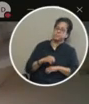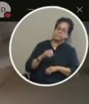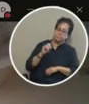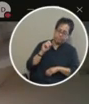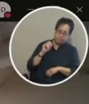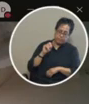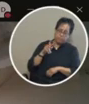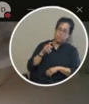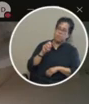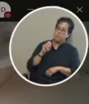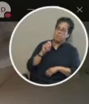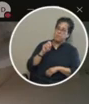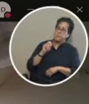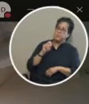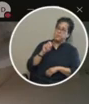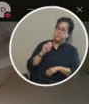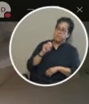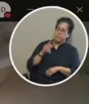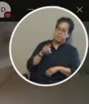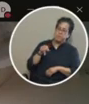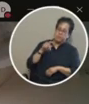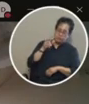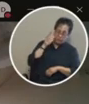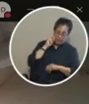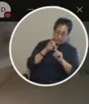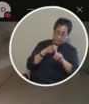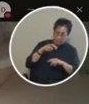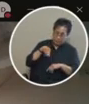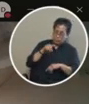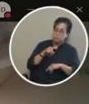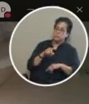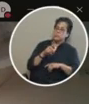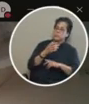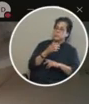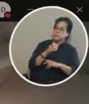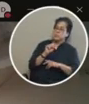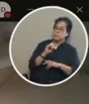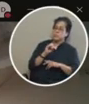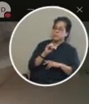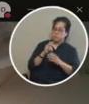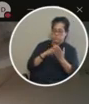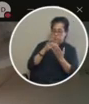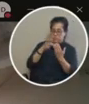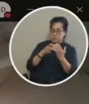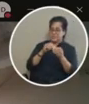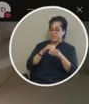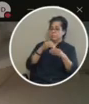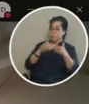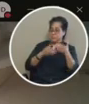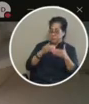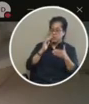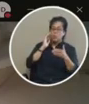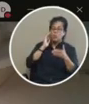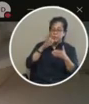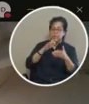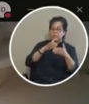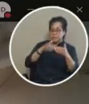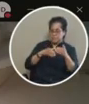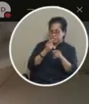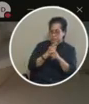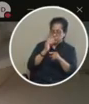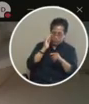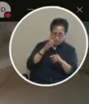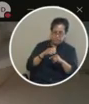so they know and they hear directly from you and all that, the projects that are in progress will be completed,